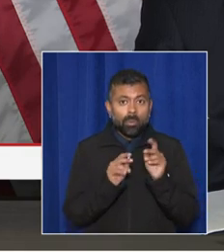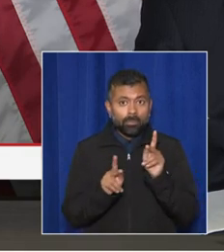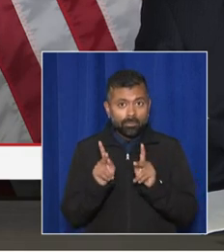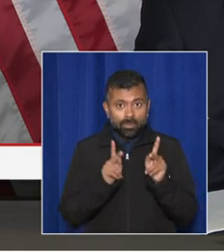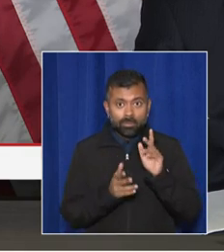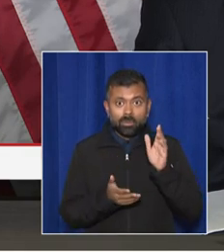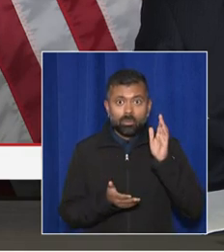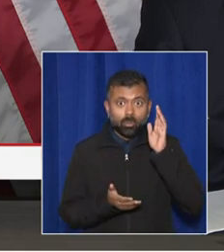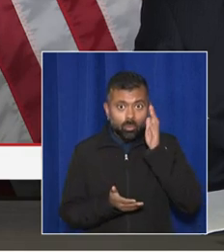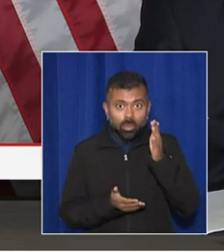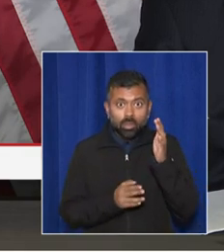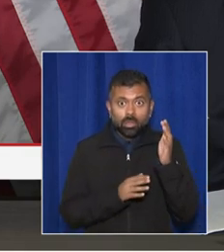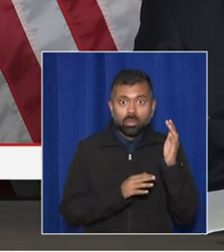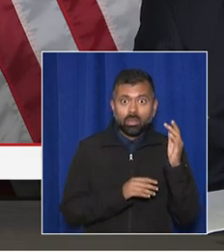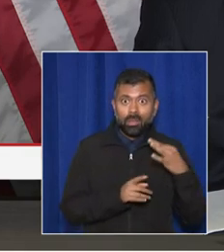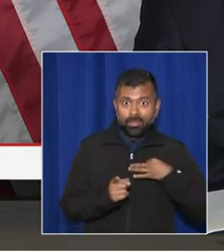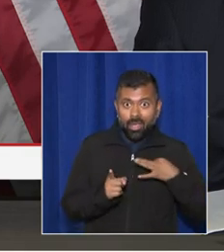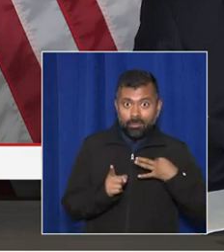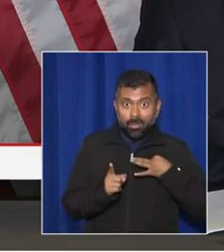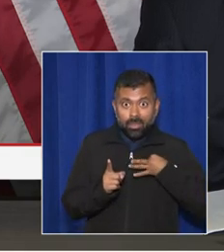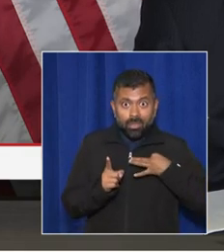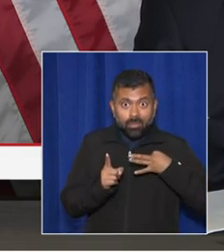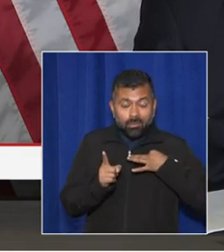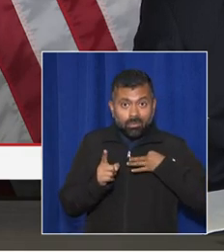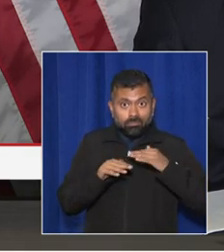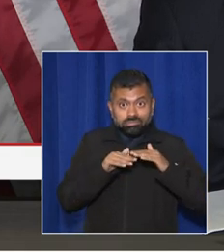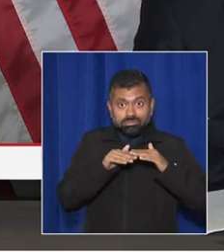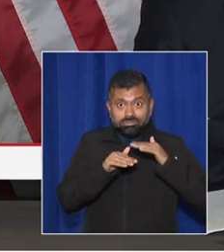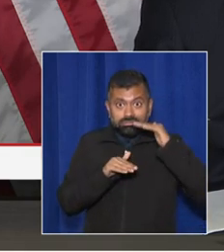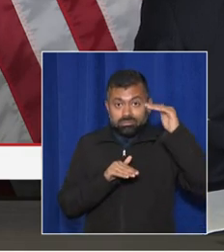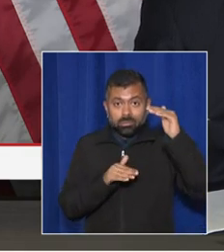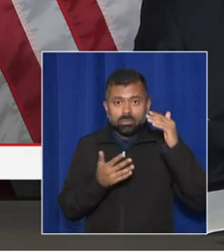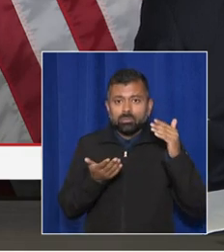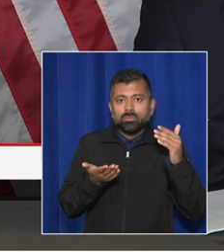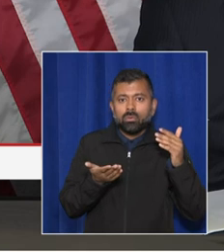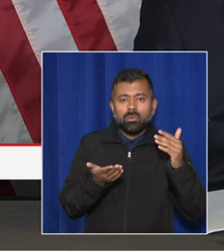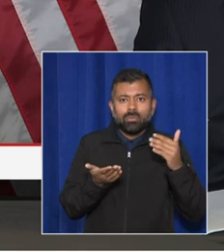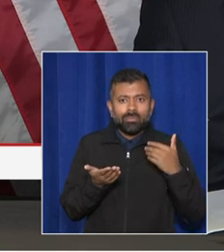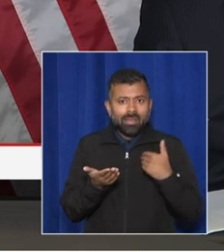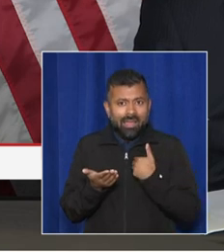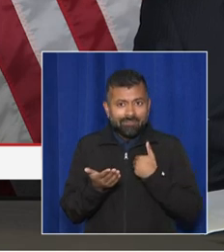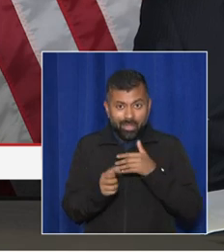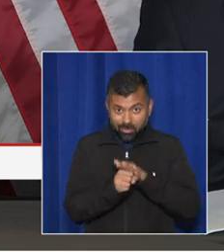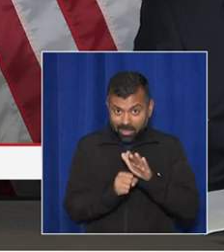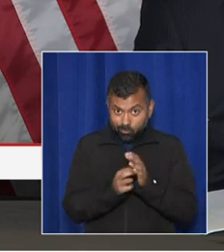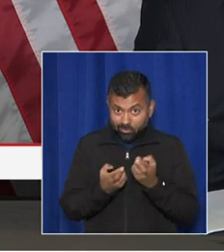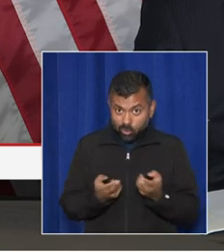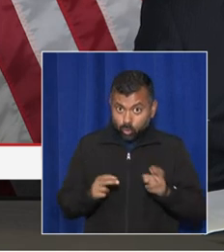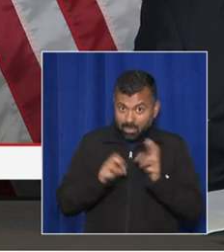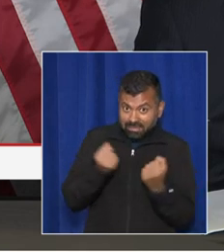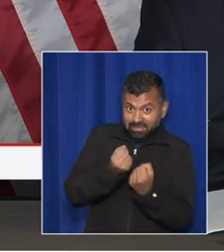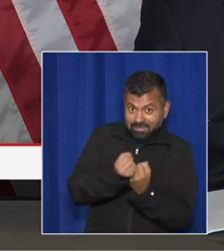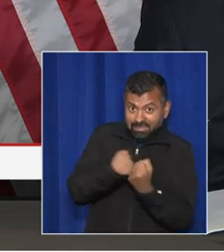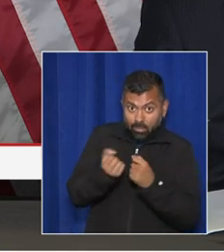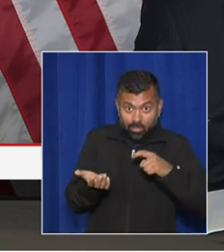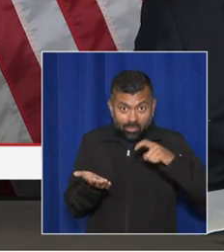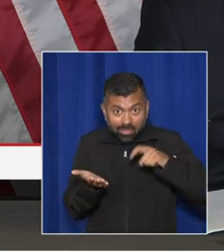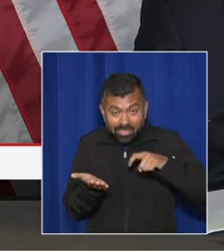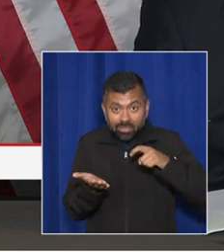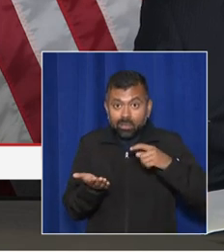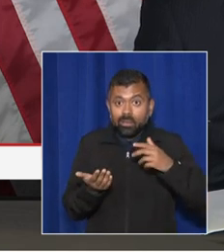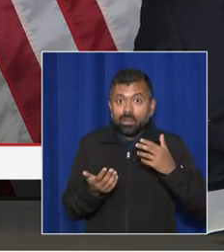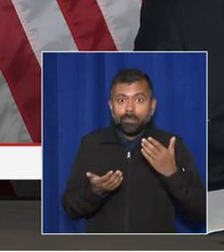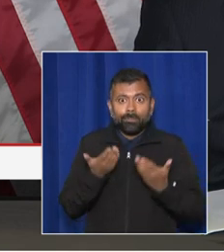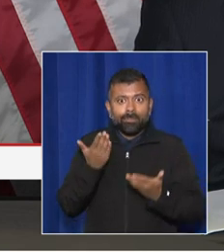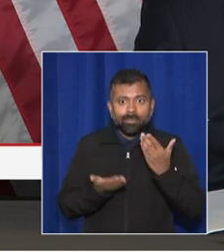prepared to handle the substantial amount of people that may be reaching out for support? And also, are there services right now that may not be able to handle the weight